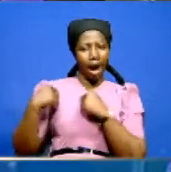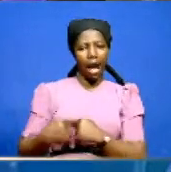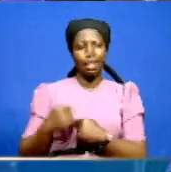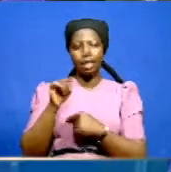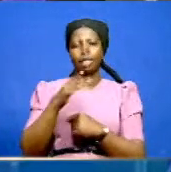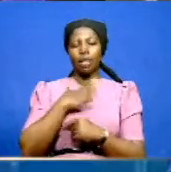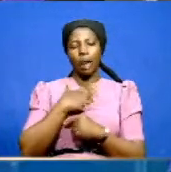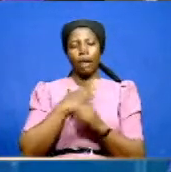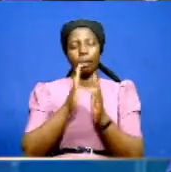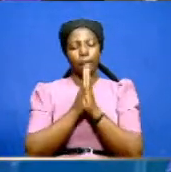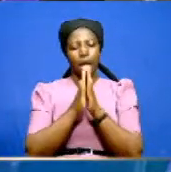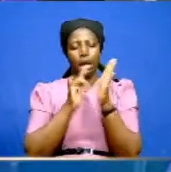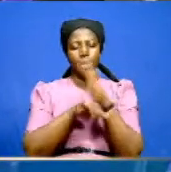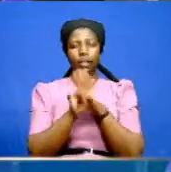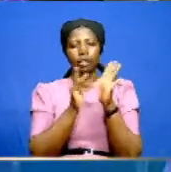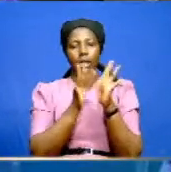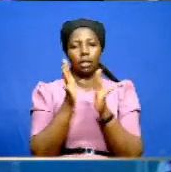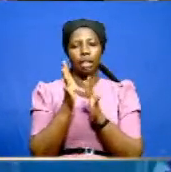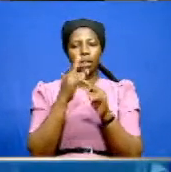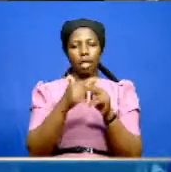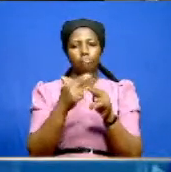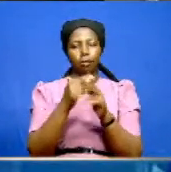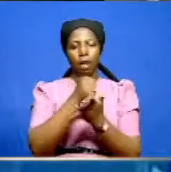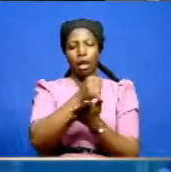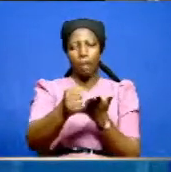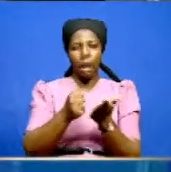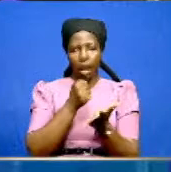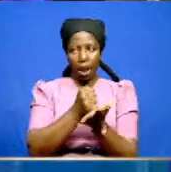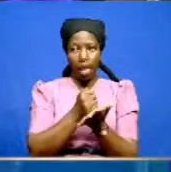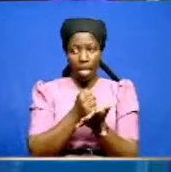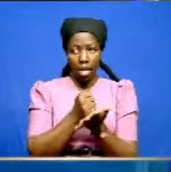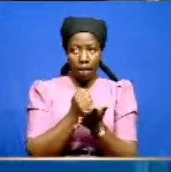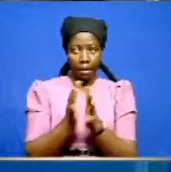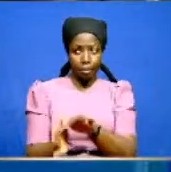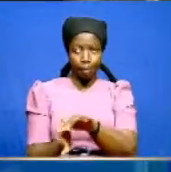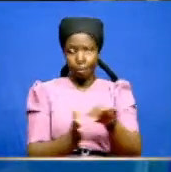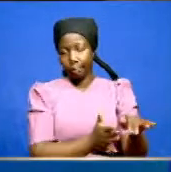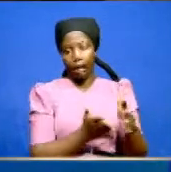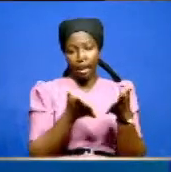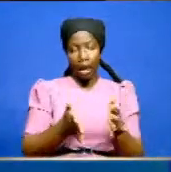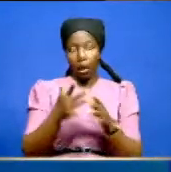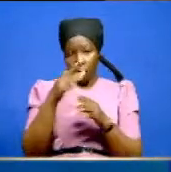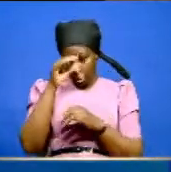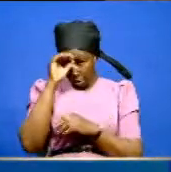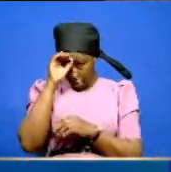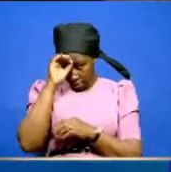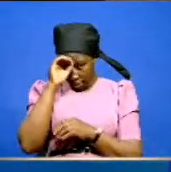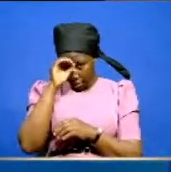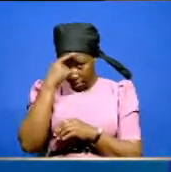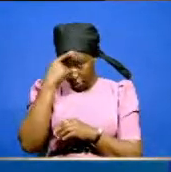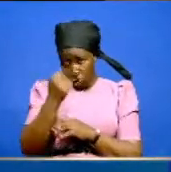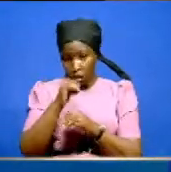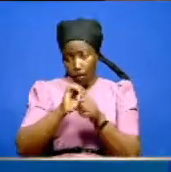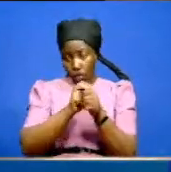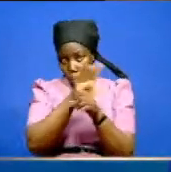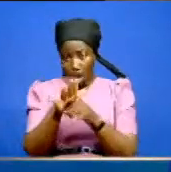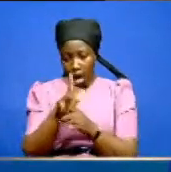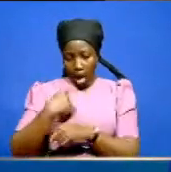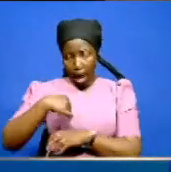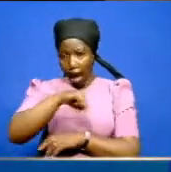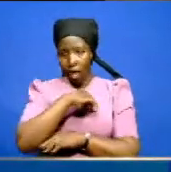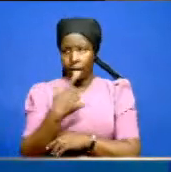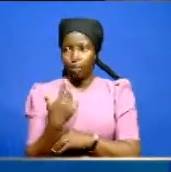Jesus' name. Amen. Amen. And now, because of the COVID-19, we will not reach